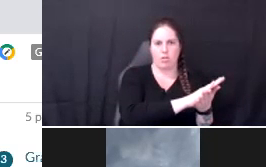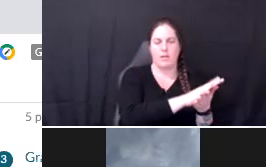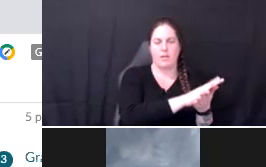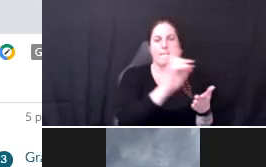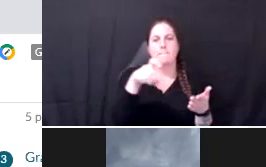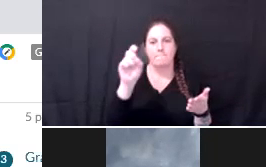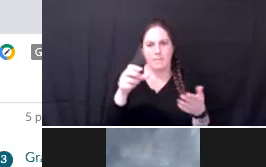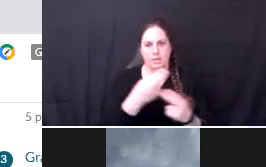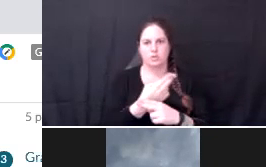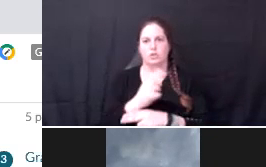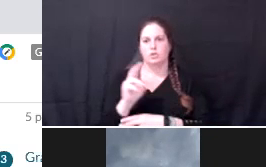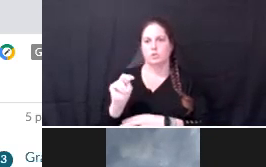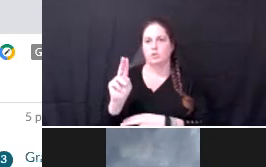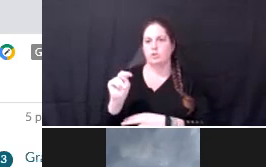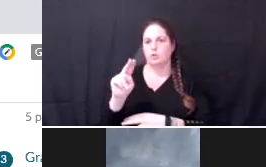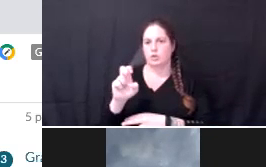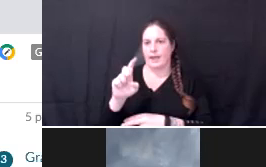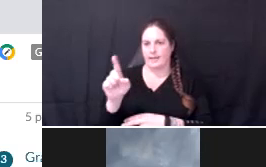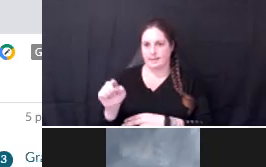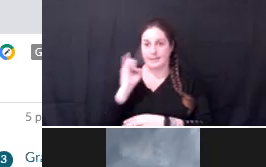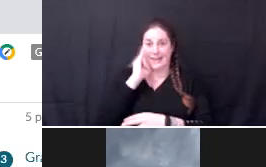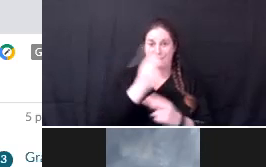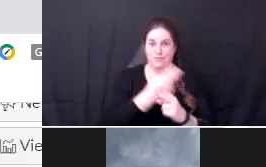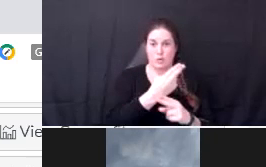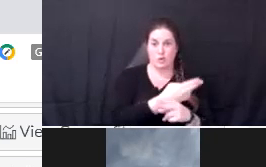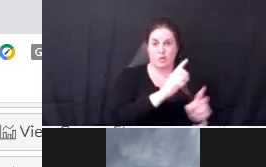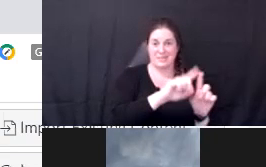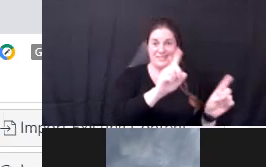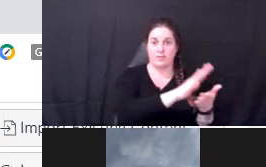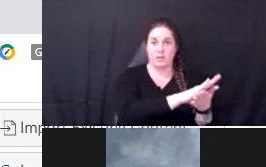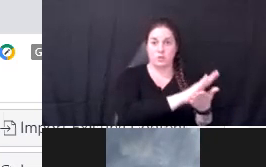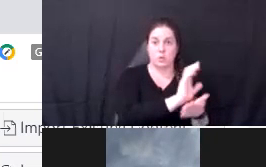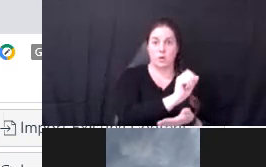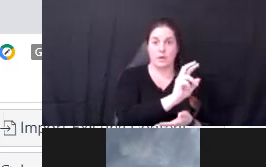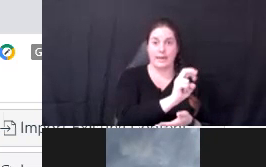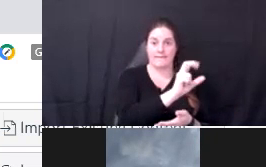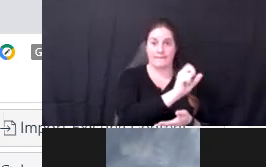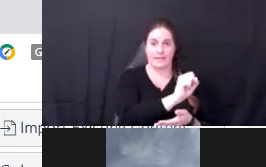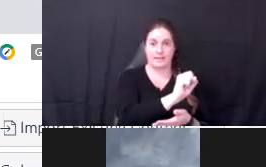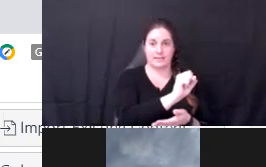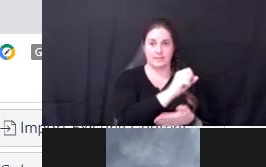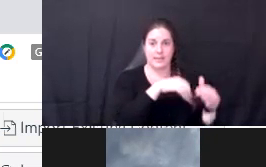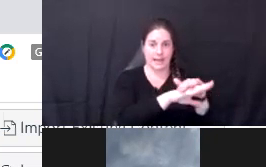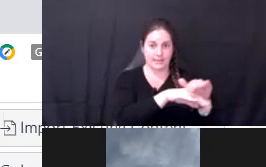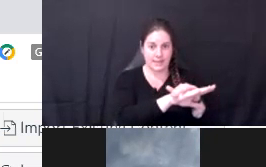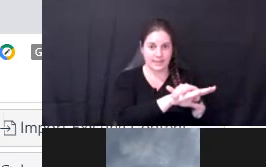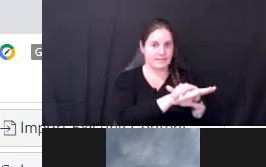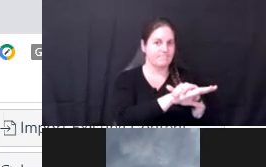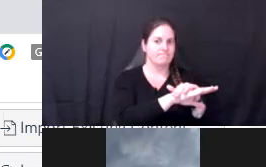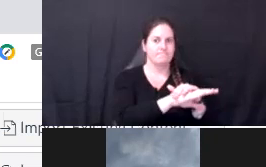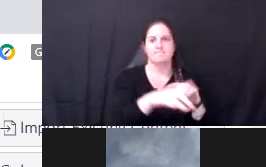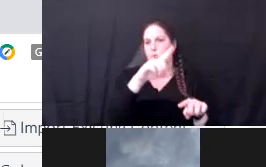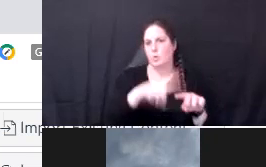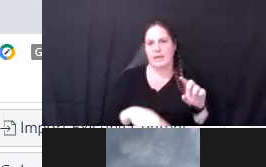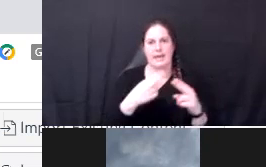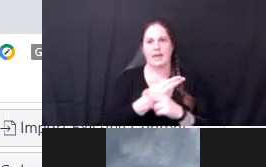homepage. That's because if you utilize another school's Canvas login, you won't be able to utilize the items in the